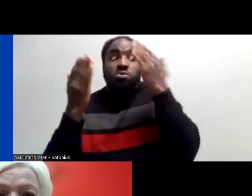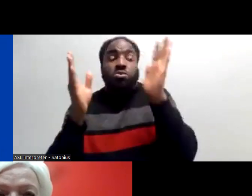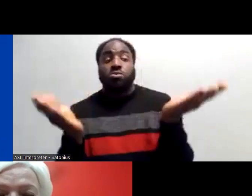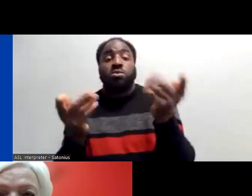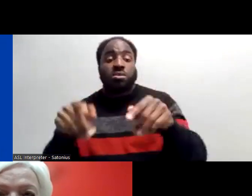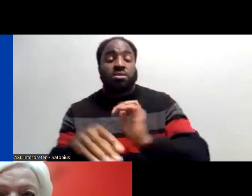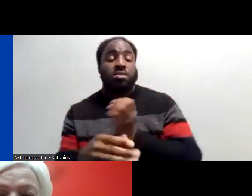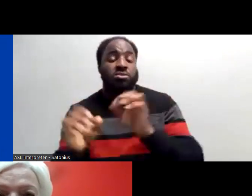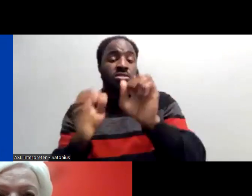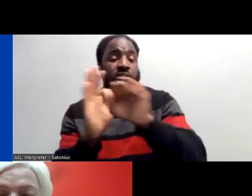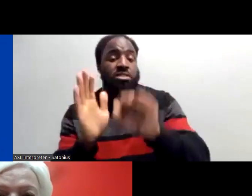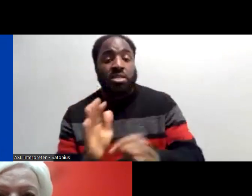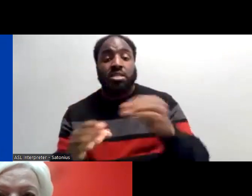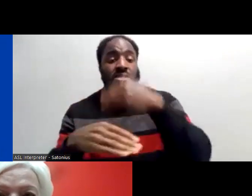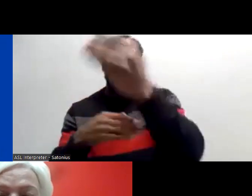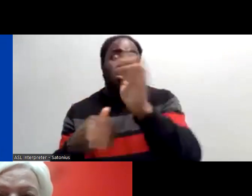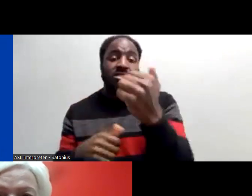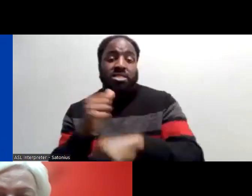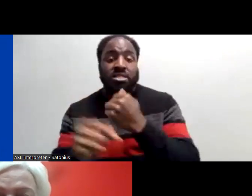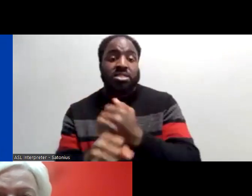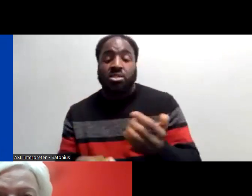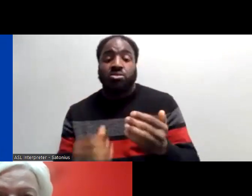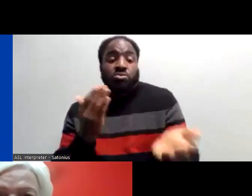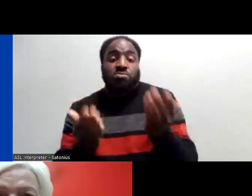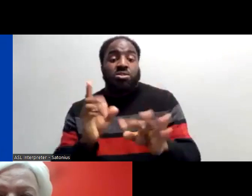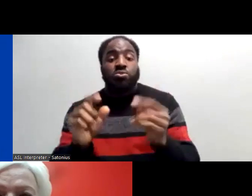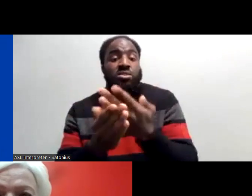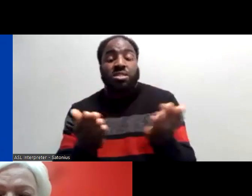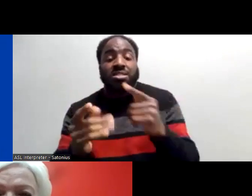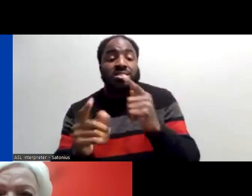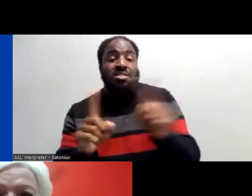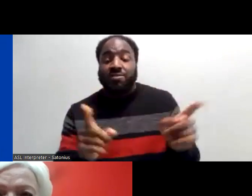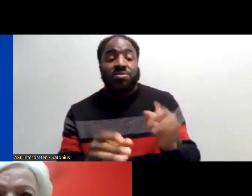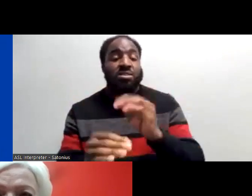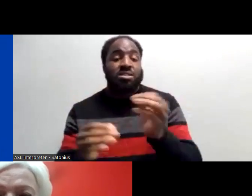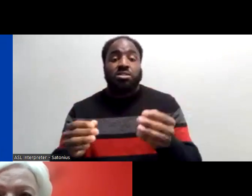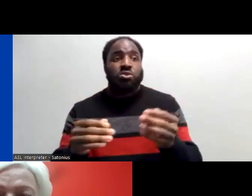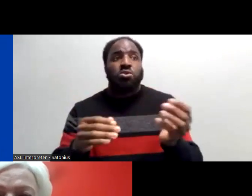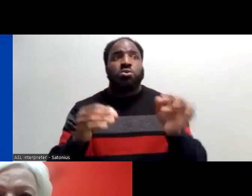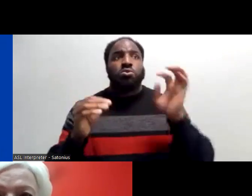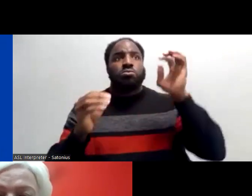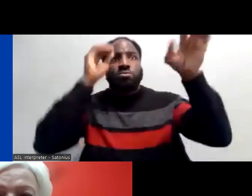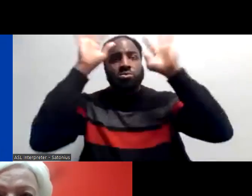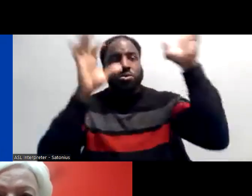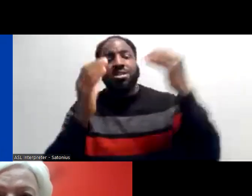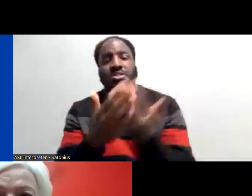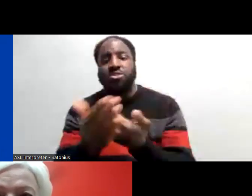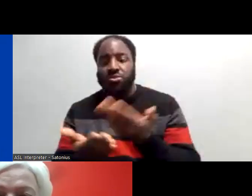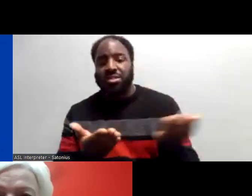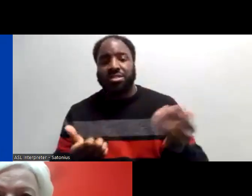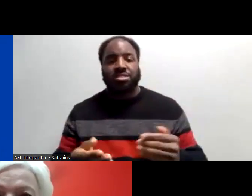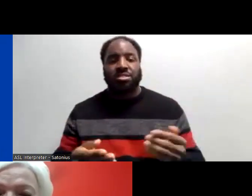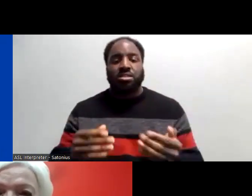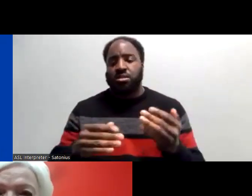us to adjust and learn and do things differently, innovate. So, you know, we just went through the